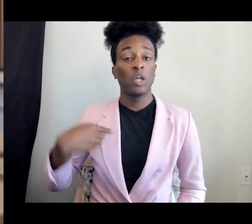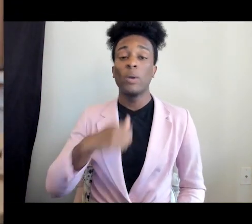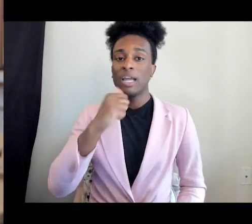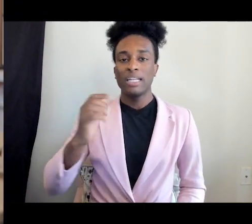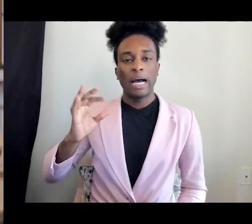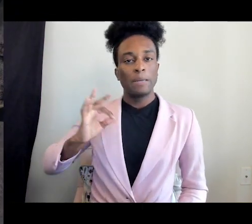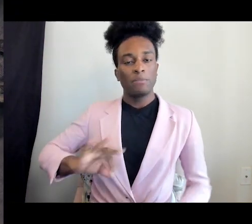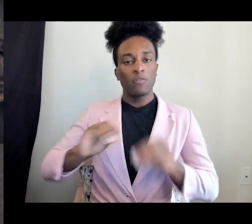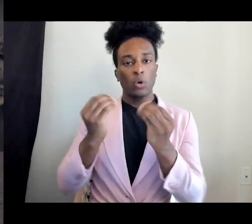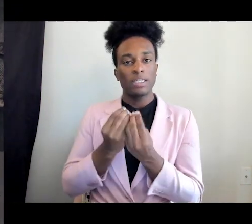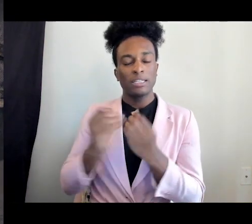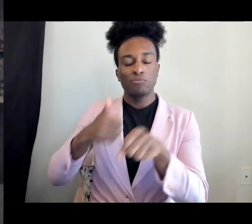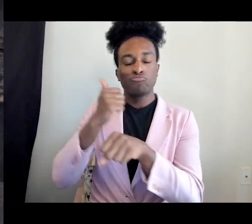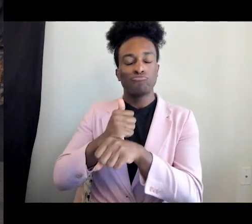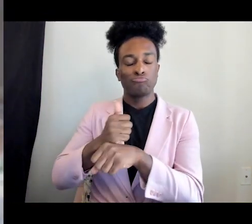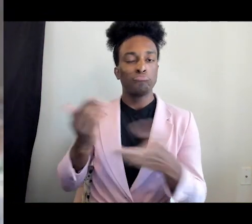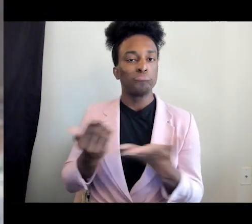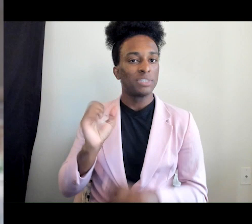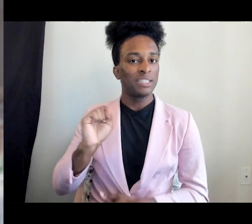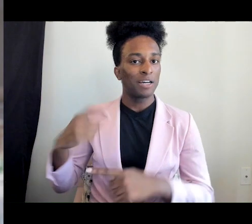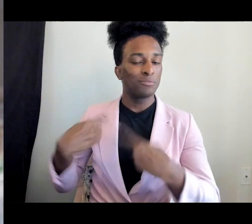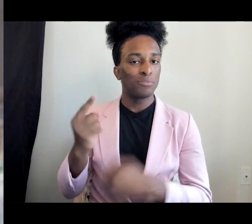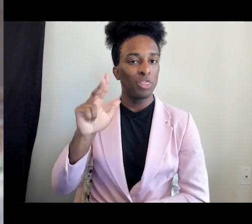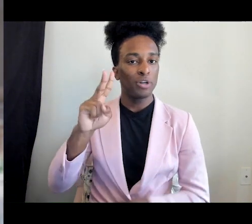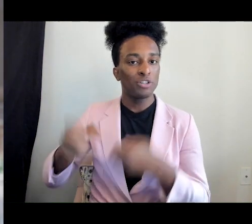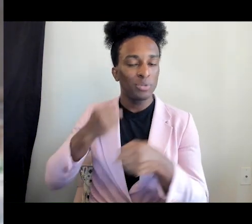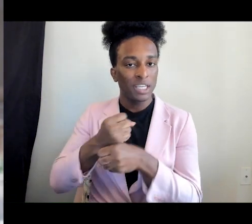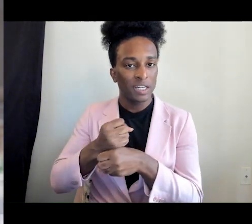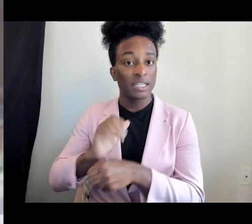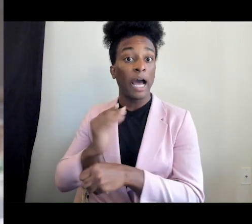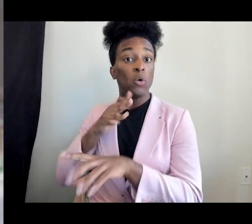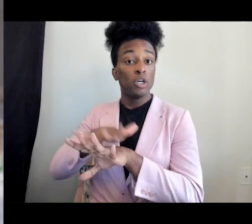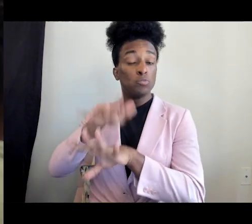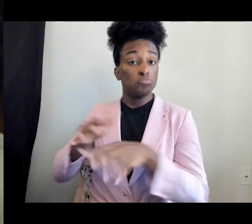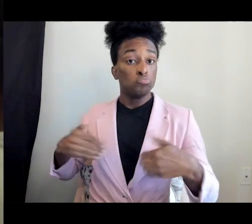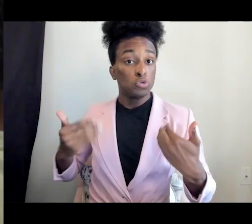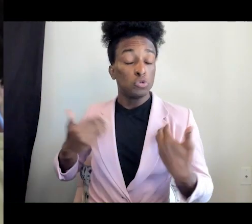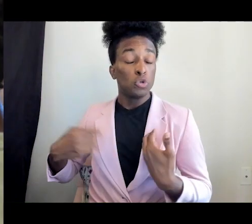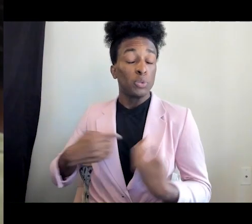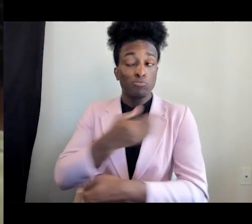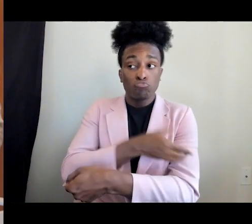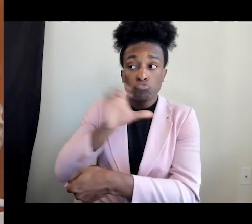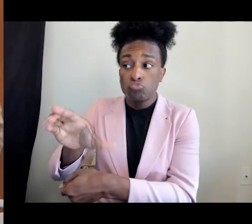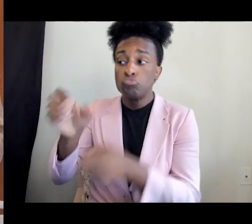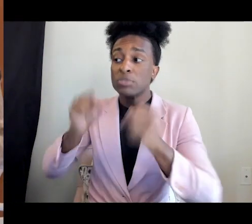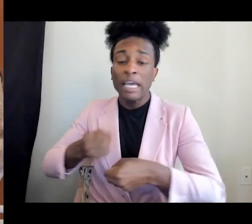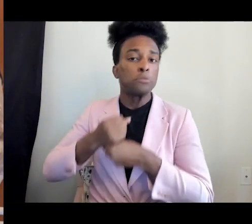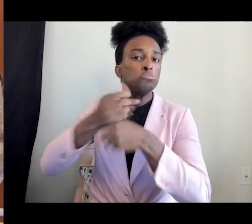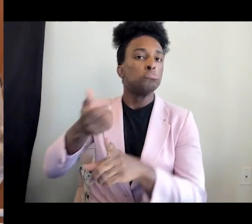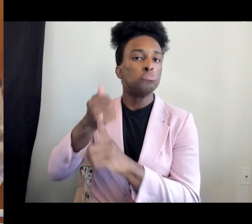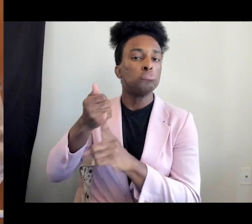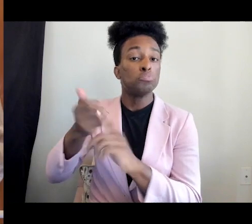that's been in Seattle 32 years, where we empower our Native, First Nations, Indigenous youth to be able to express themselves with confidence